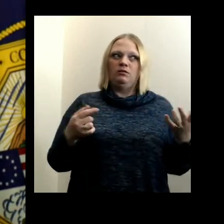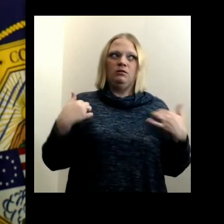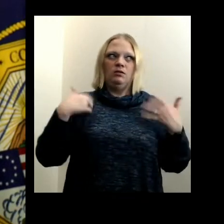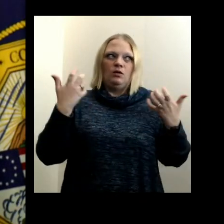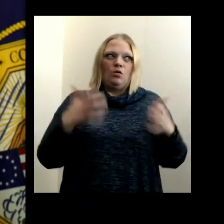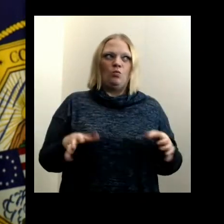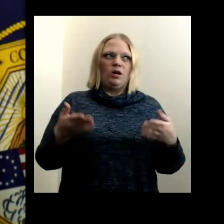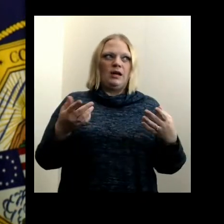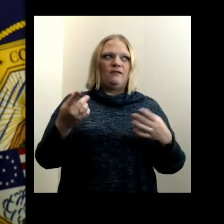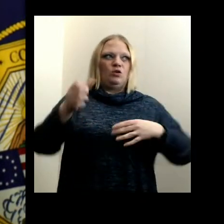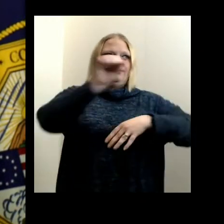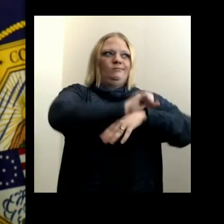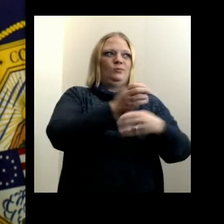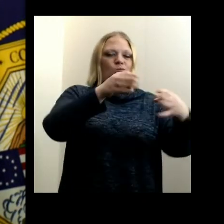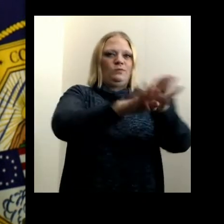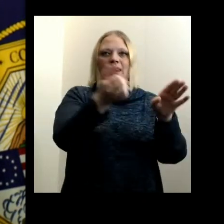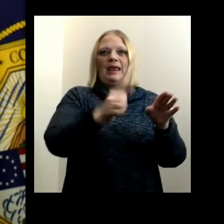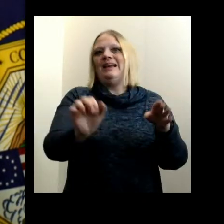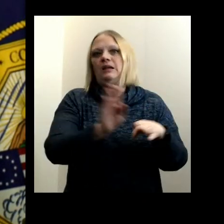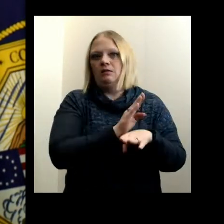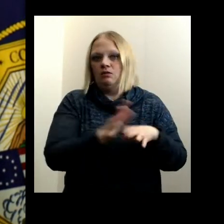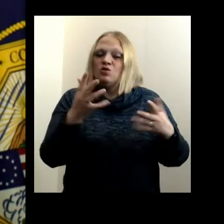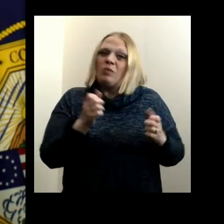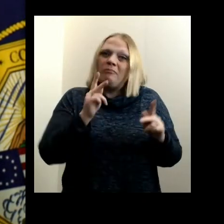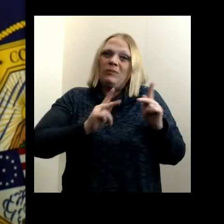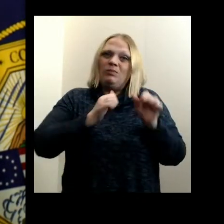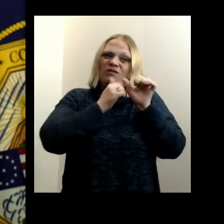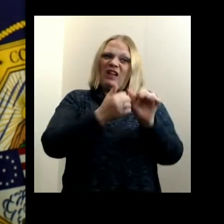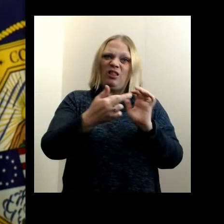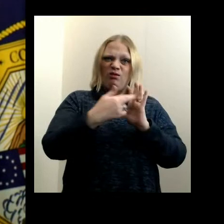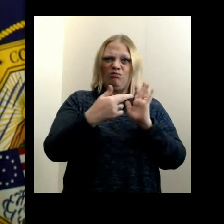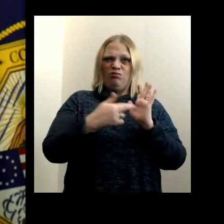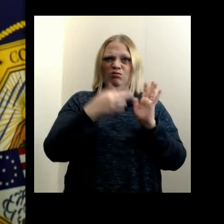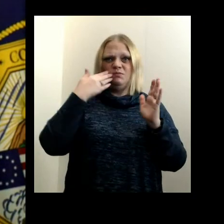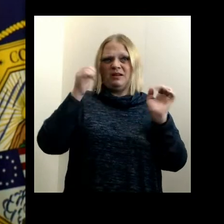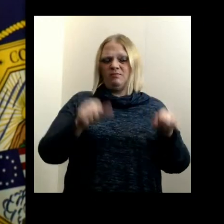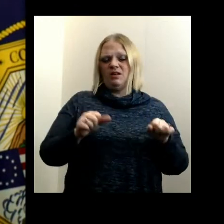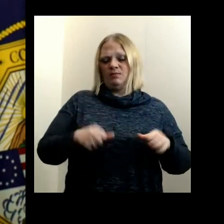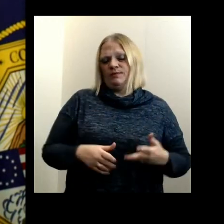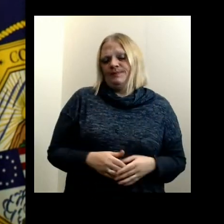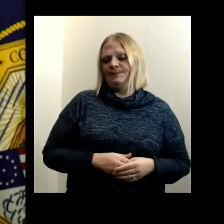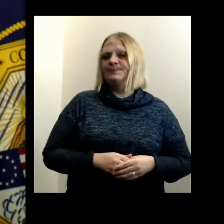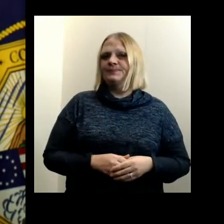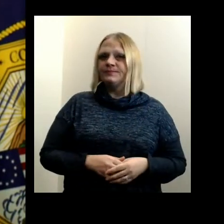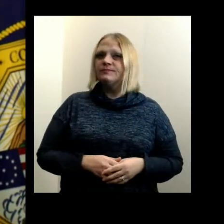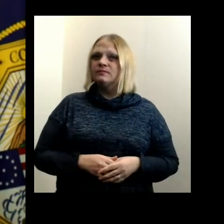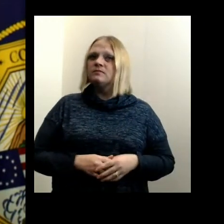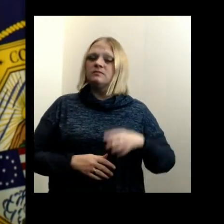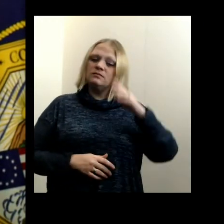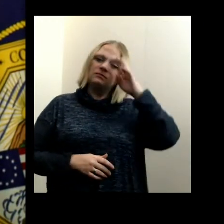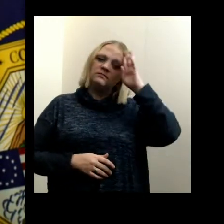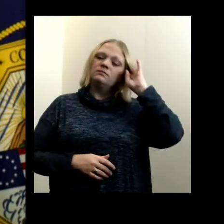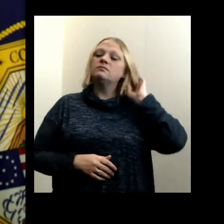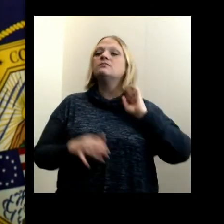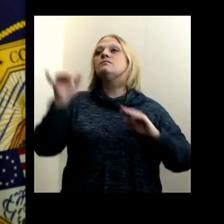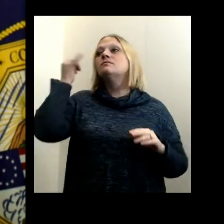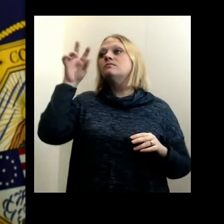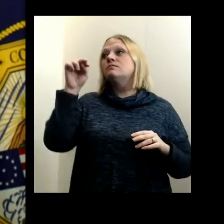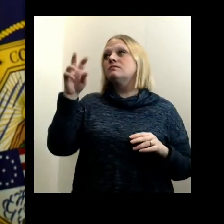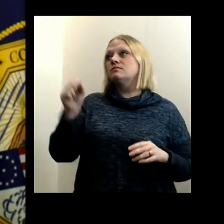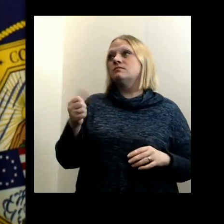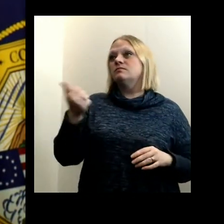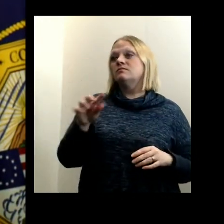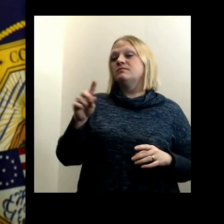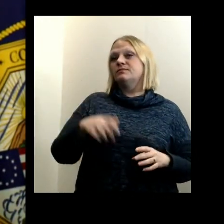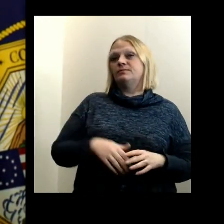want to have to close down any other facility. We just want people to follow the rules as best as possible. Buffalo News. Anybody